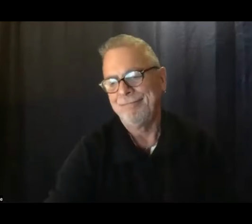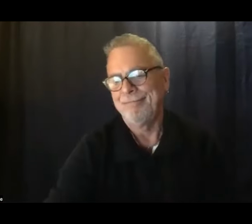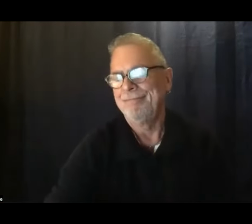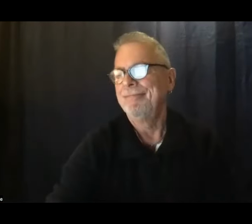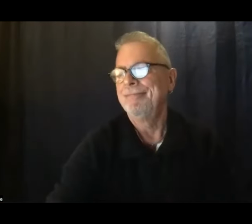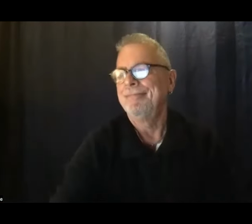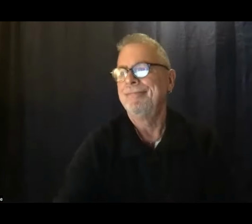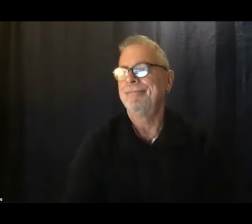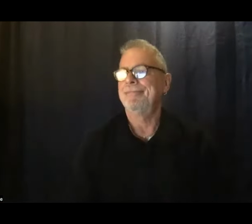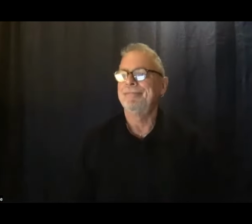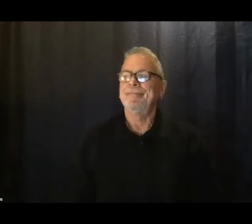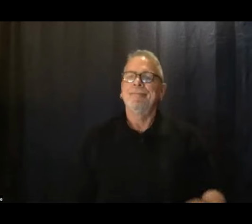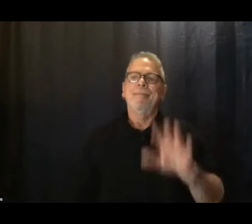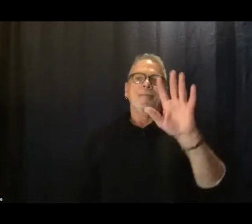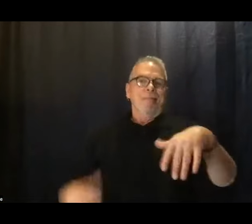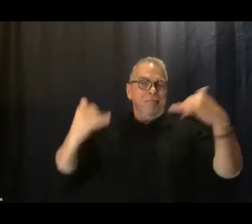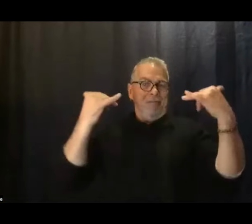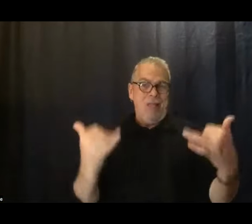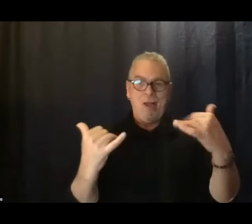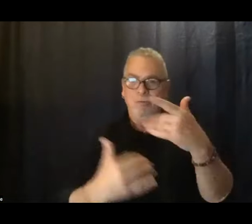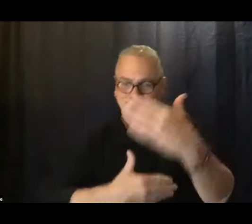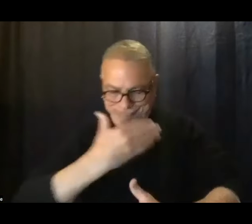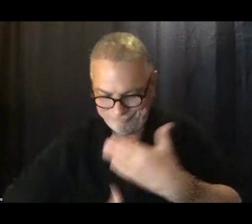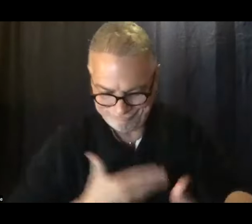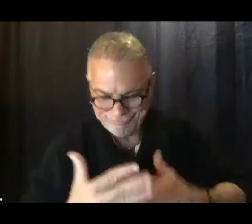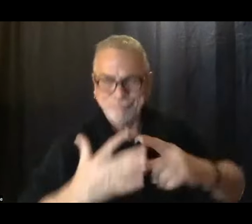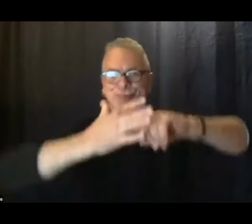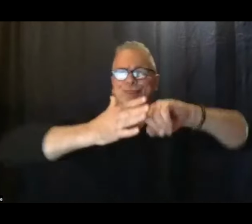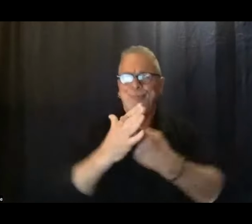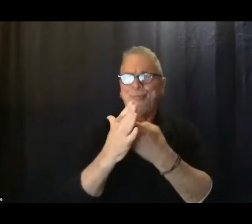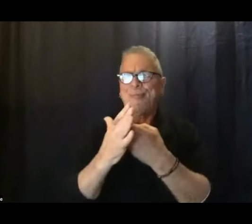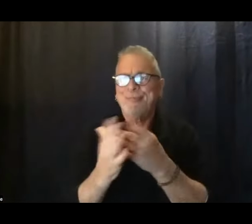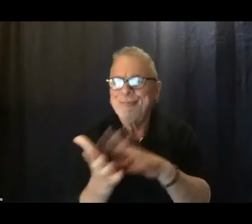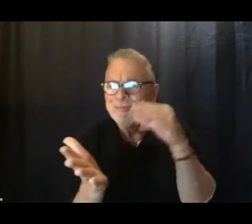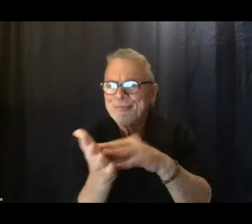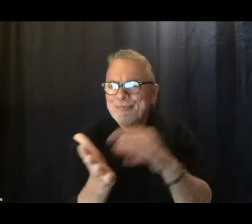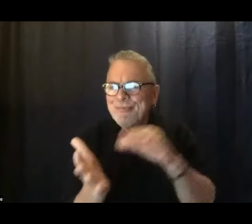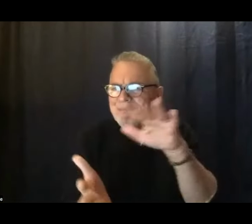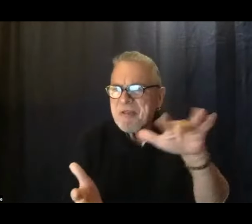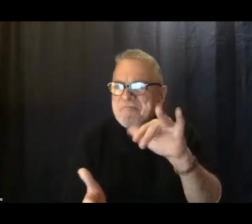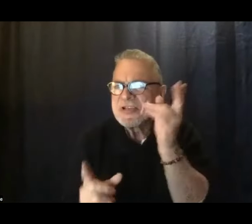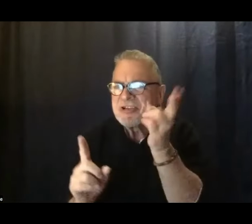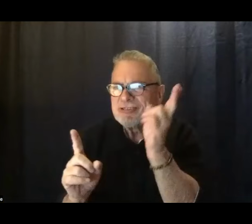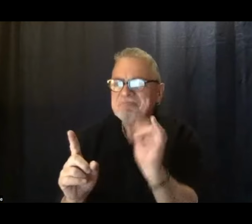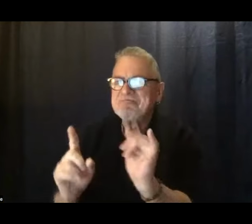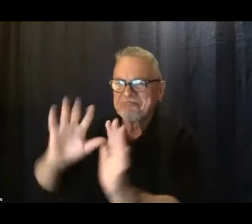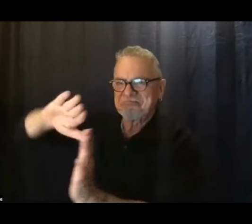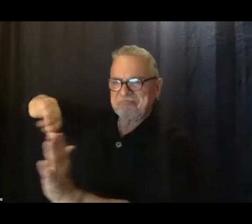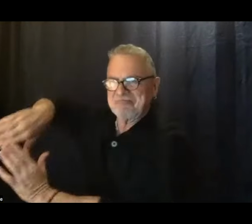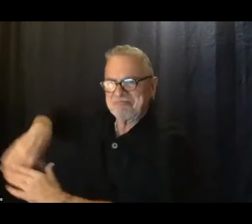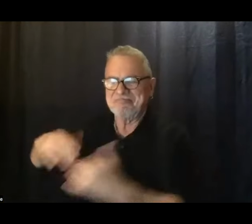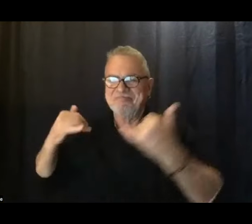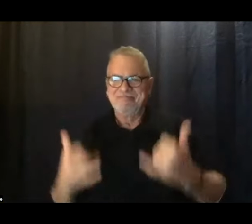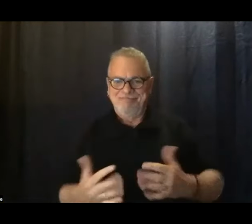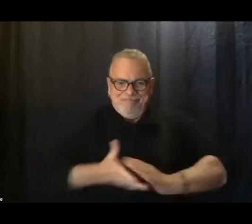there were things that were utilized in part of teaching, so cat, boy, ball, using those to teach children different vocabulary.